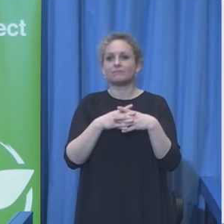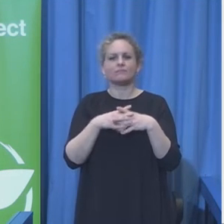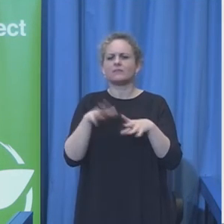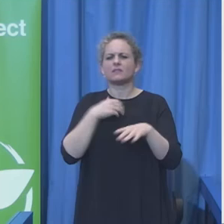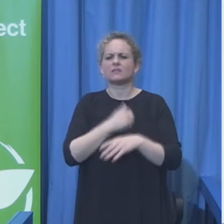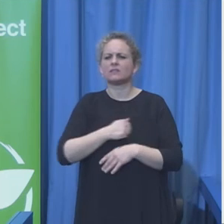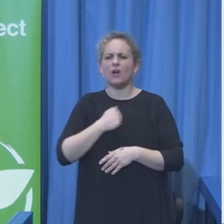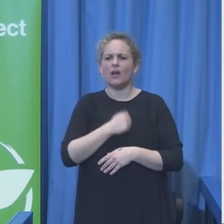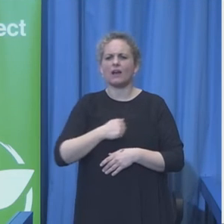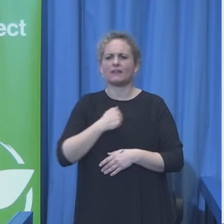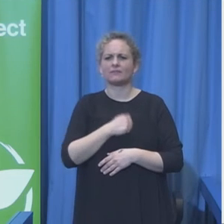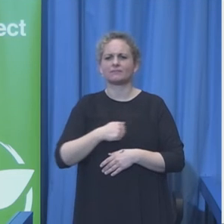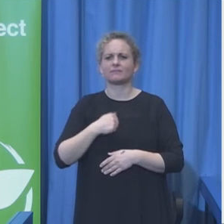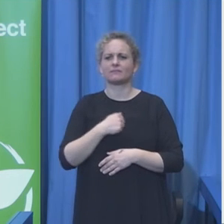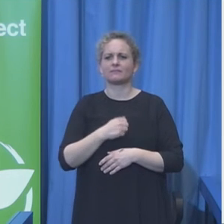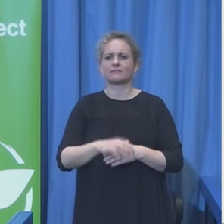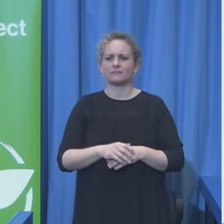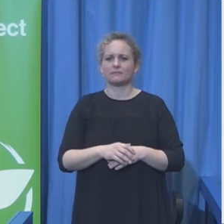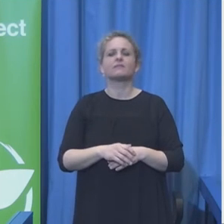an opportunity to